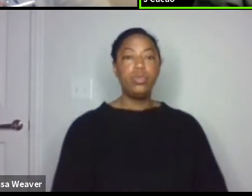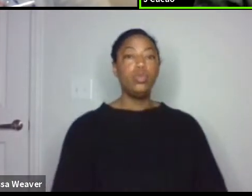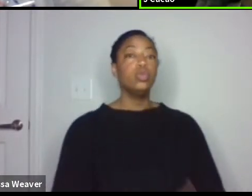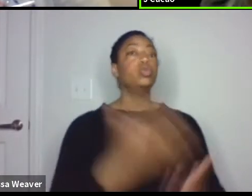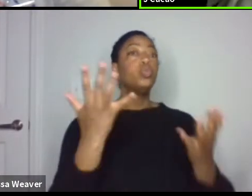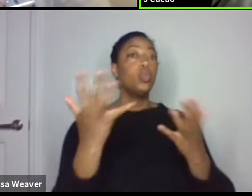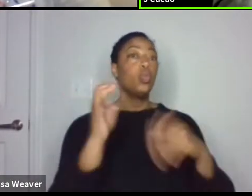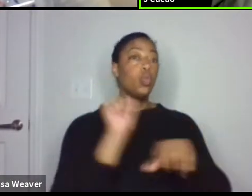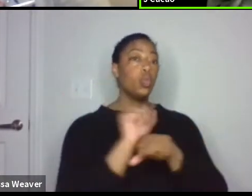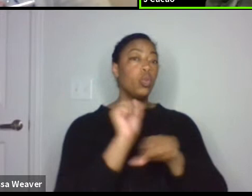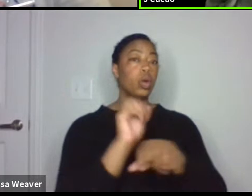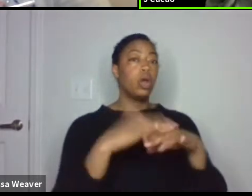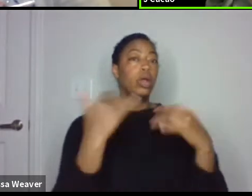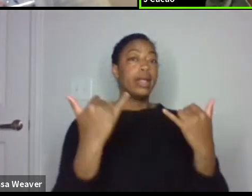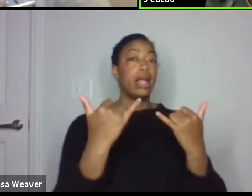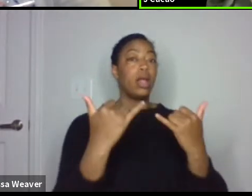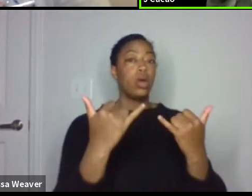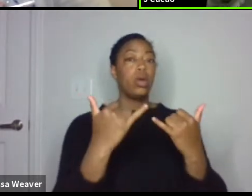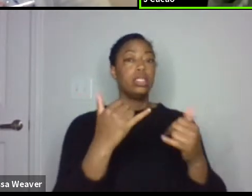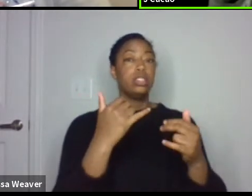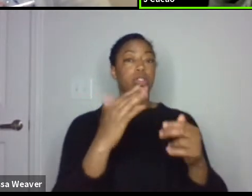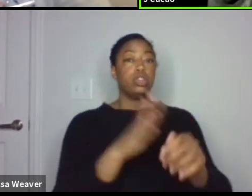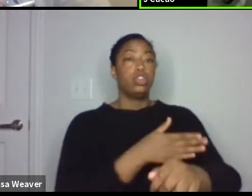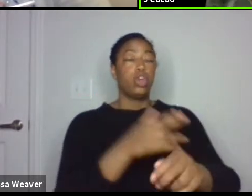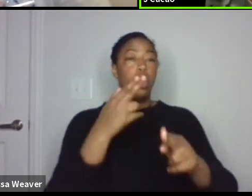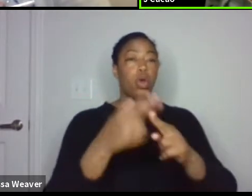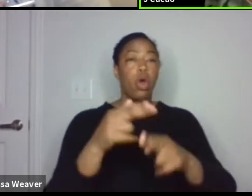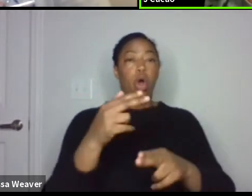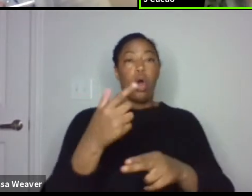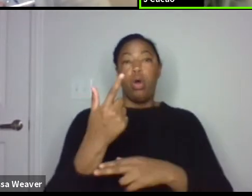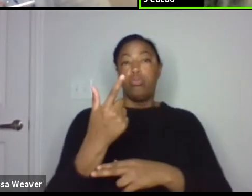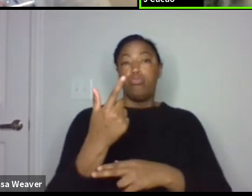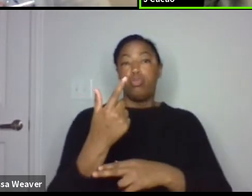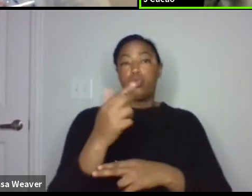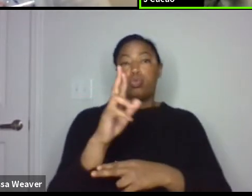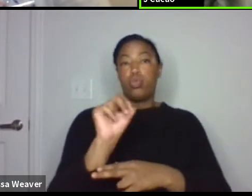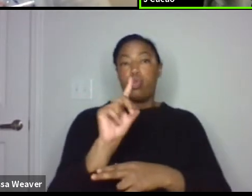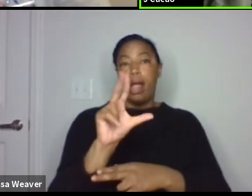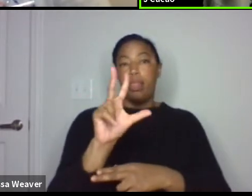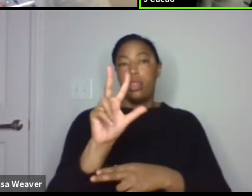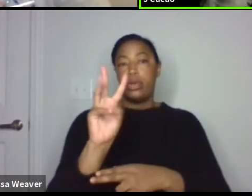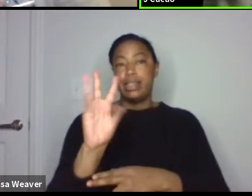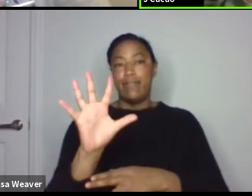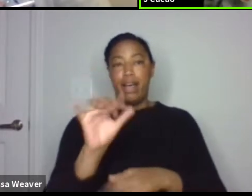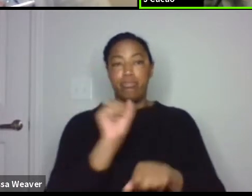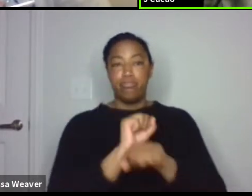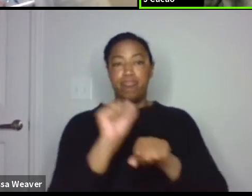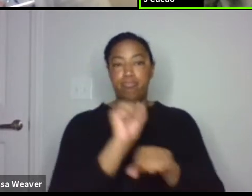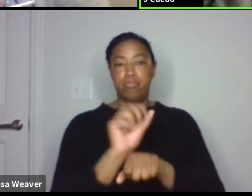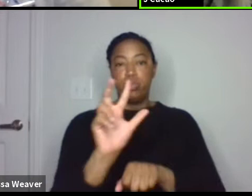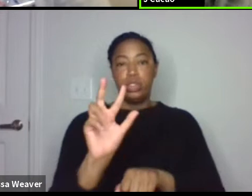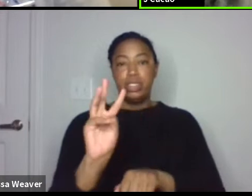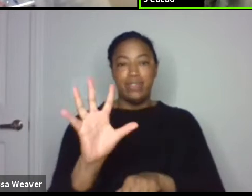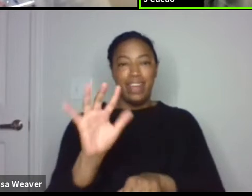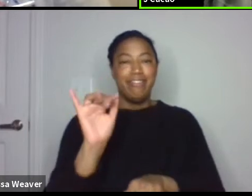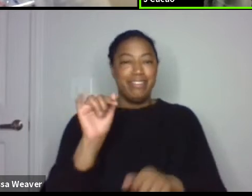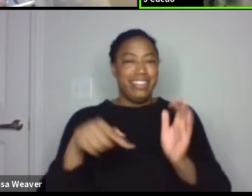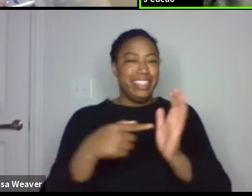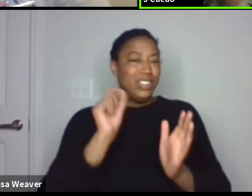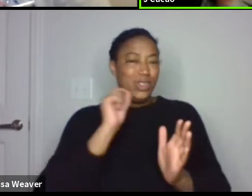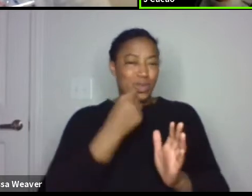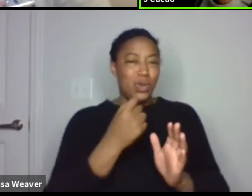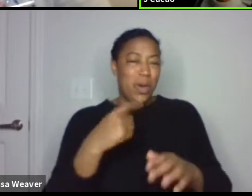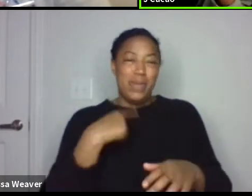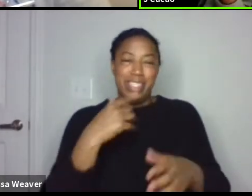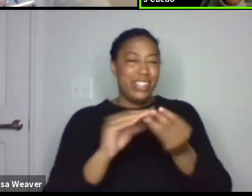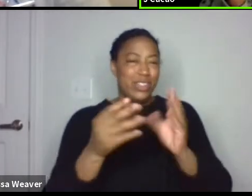now is a song called Grind 365. The same weekend, and this is dope. And I'm gonna tell the story any chance I get